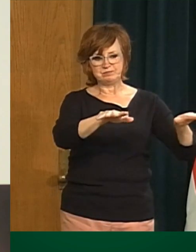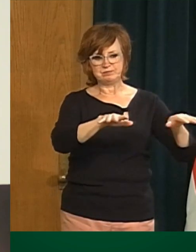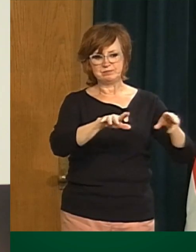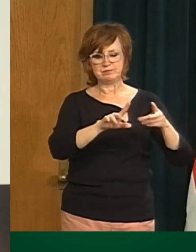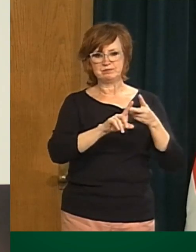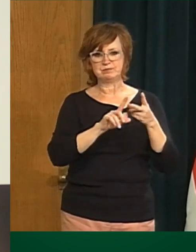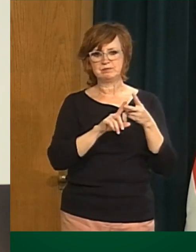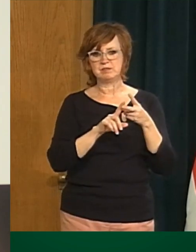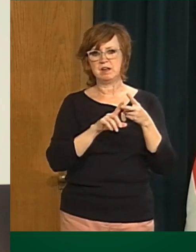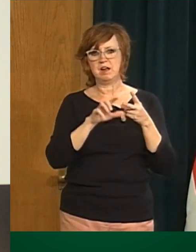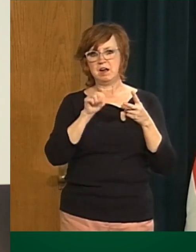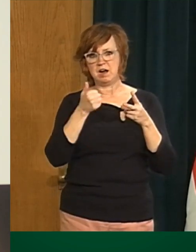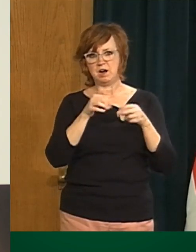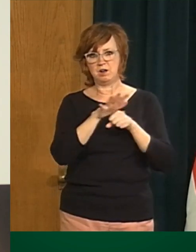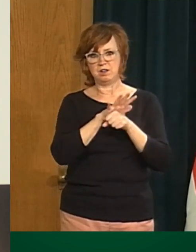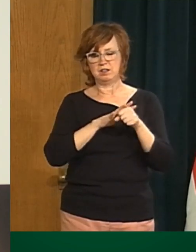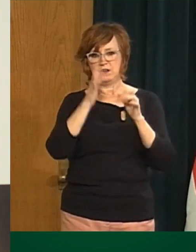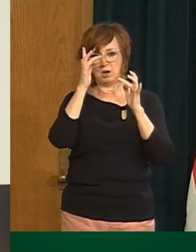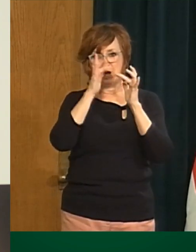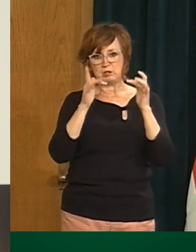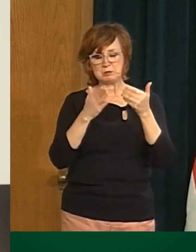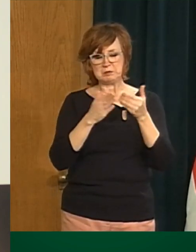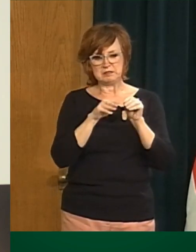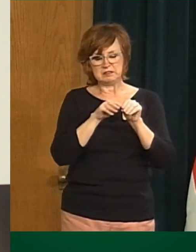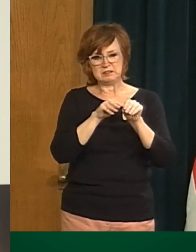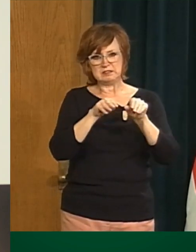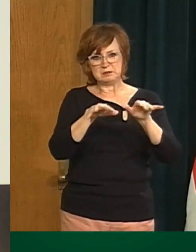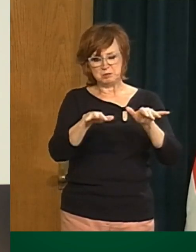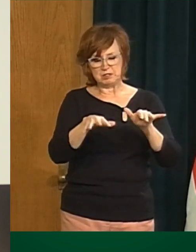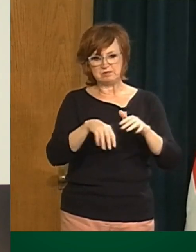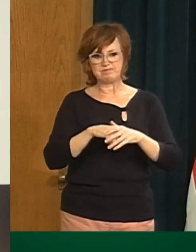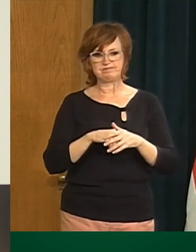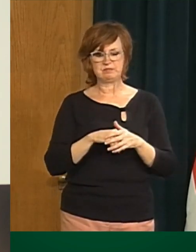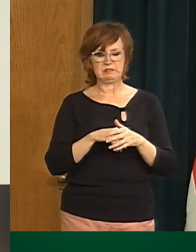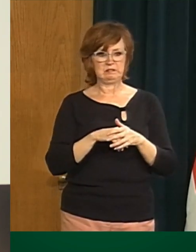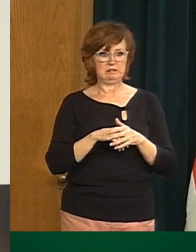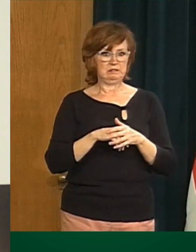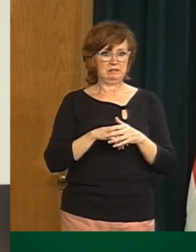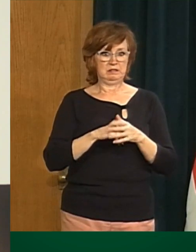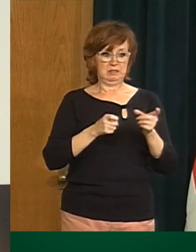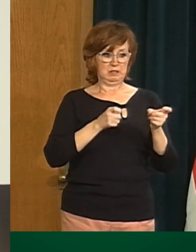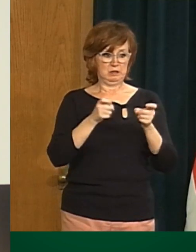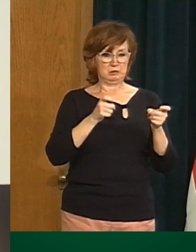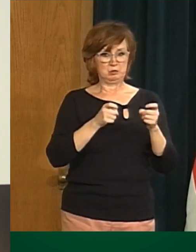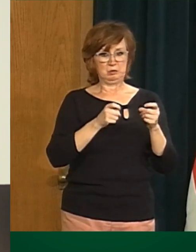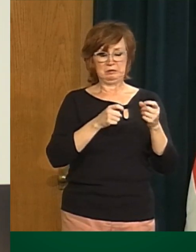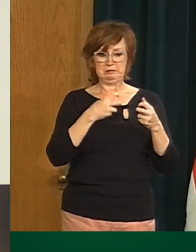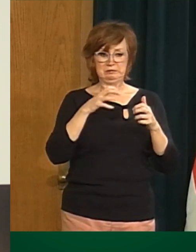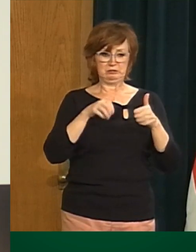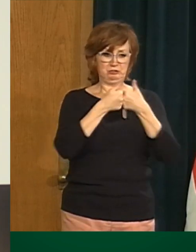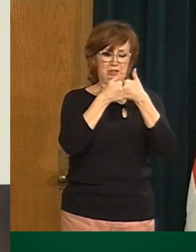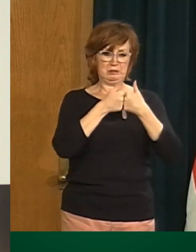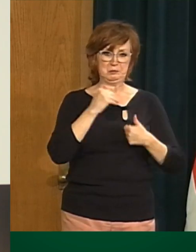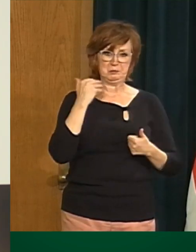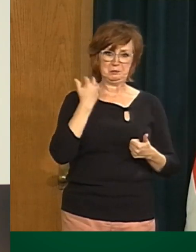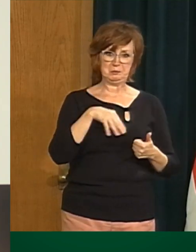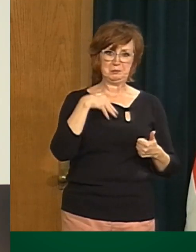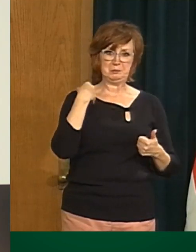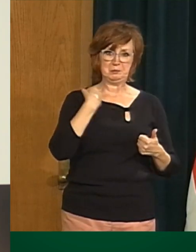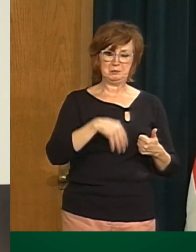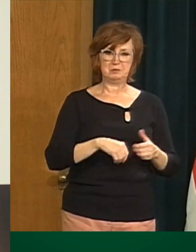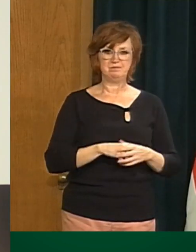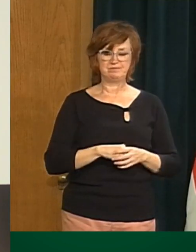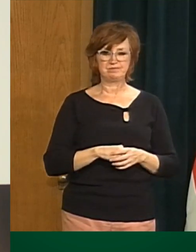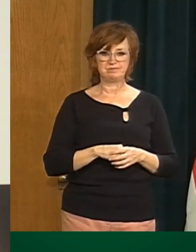see. And transmission is higher and it is harder to control. So those are all realities for